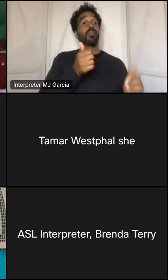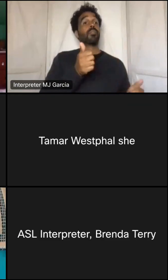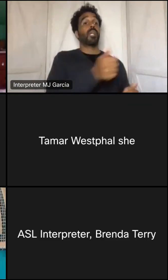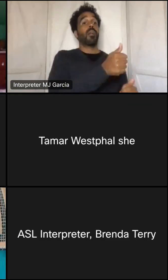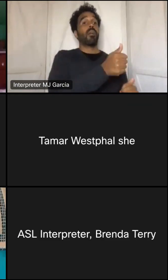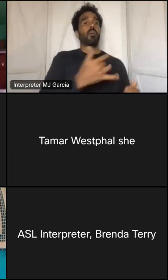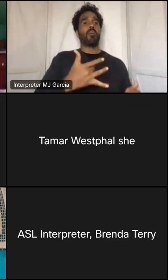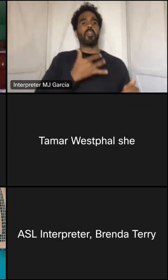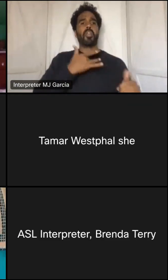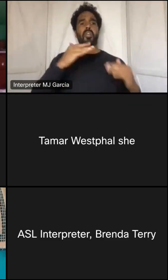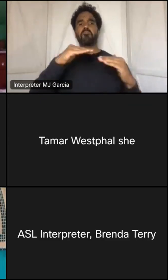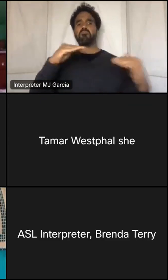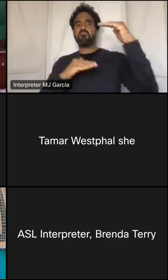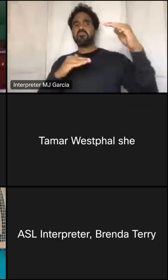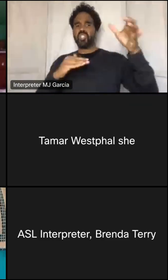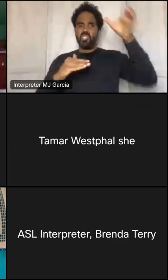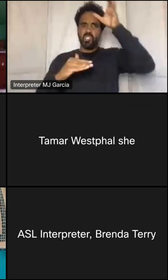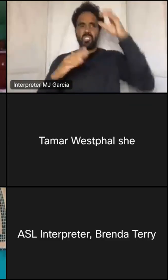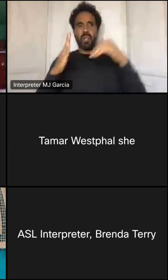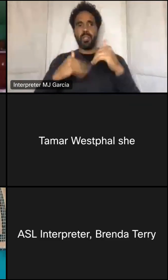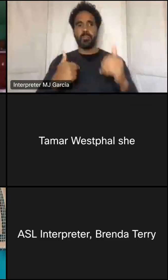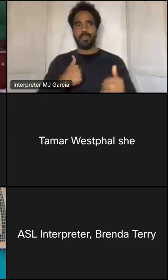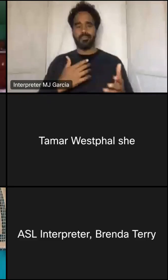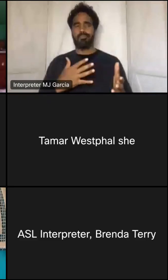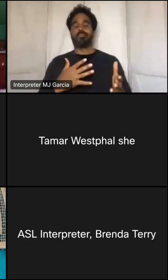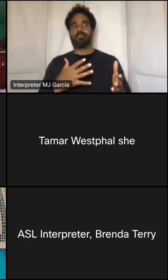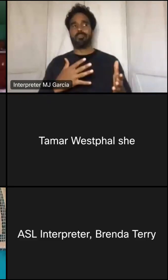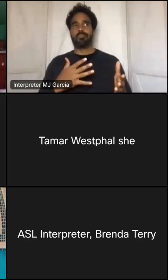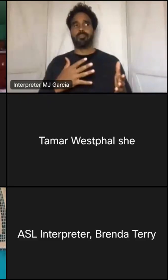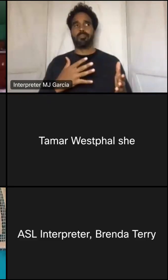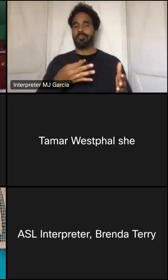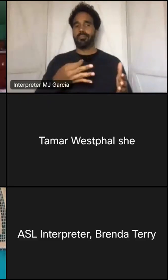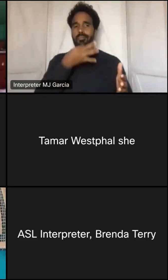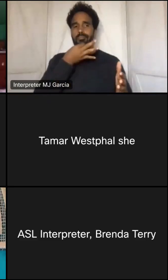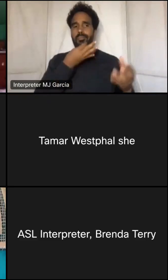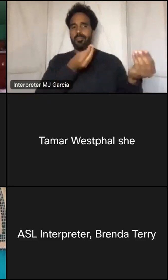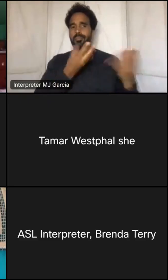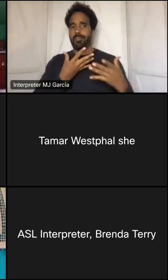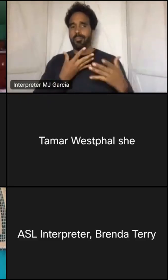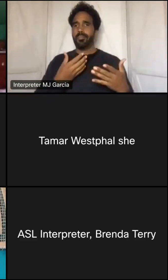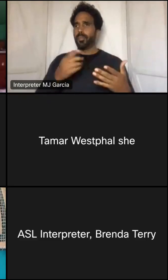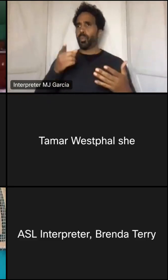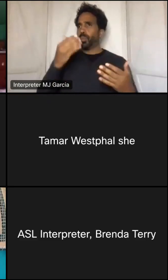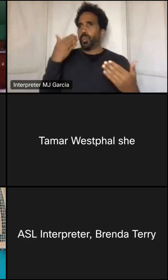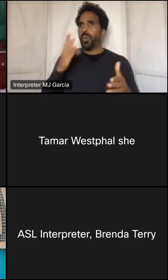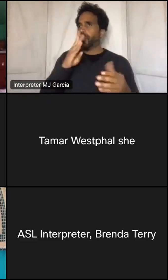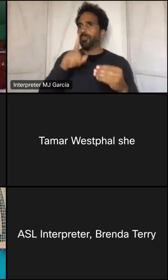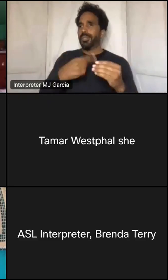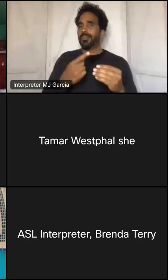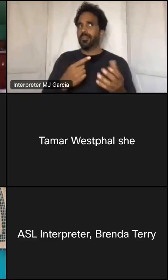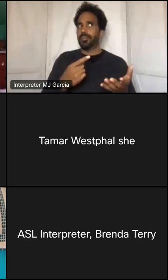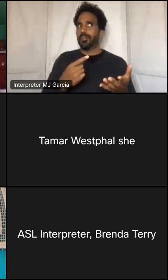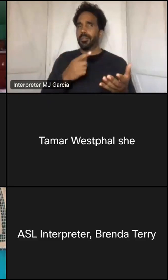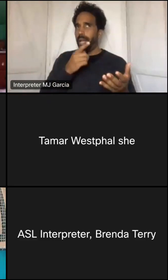more than me. And they used to tell me I didn't know what I was talking about. They did not empower me